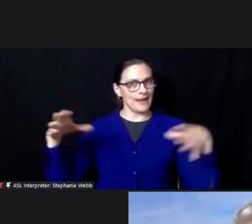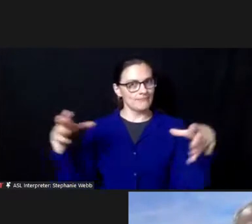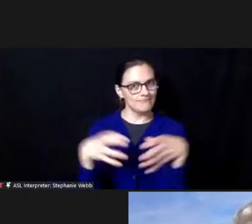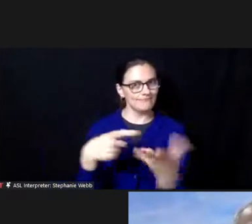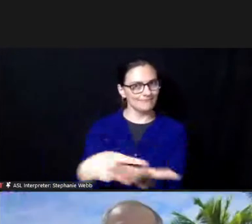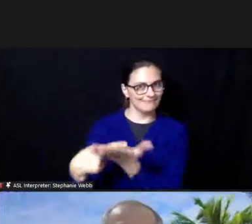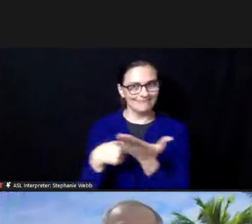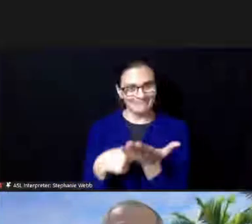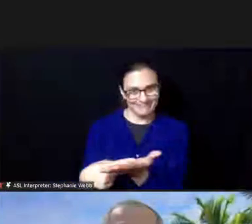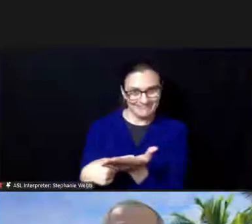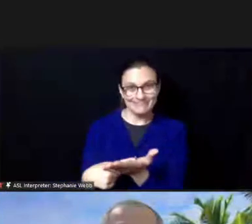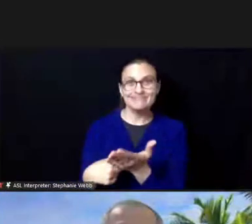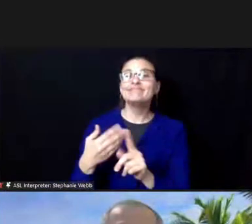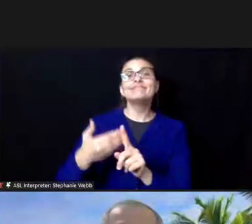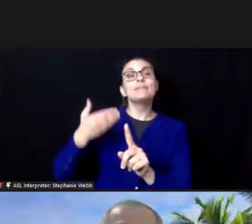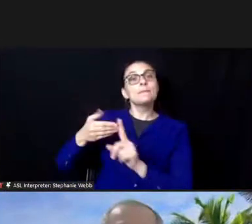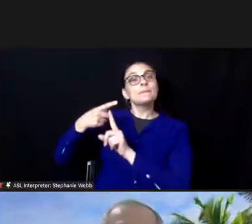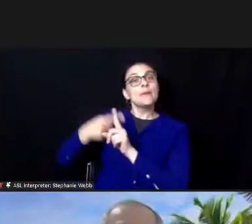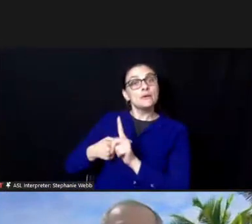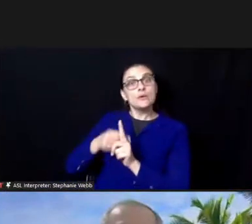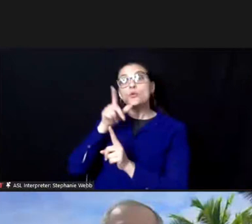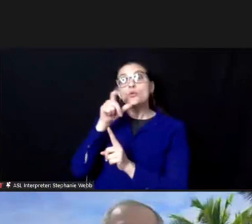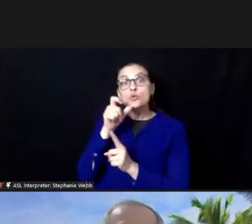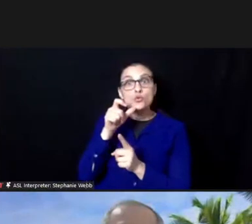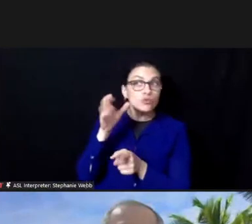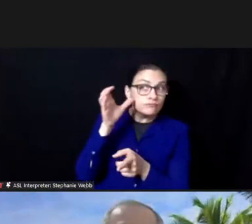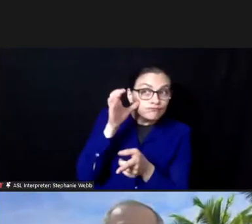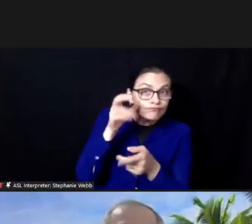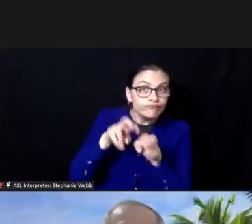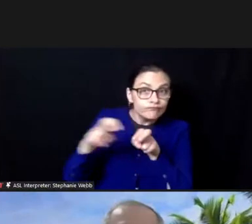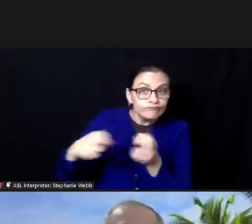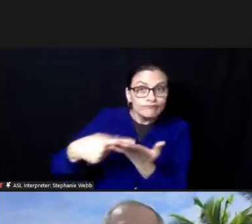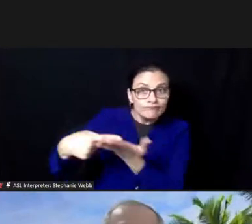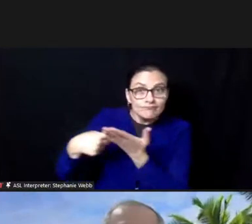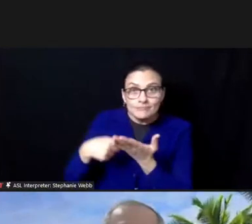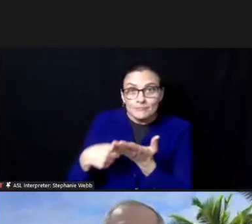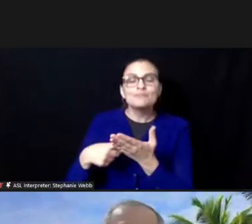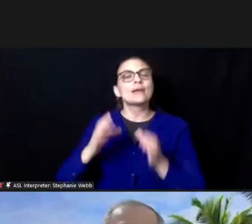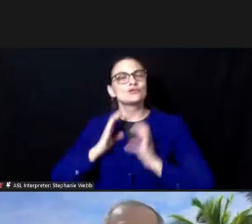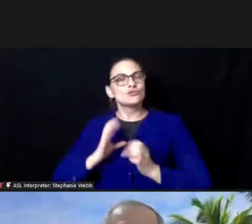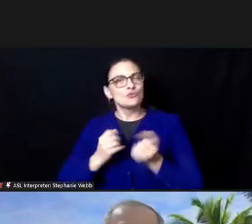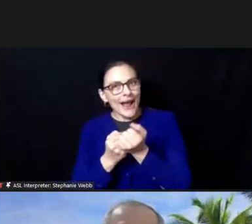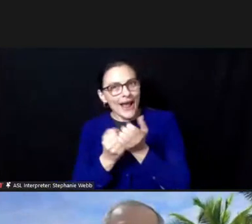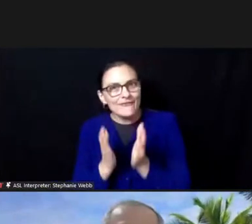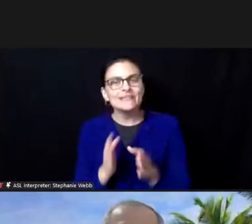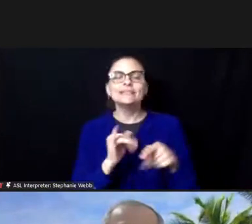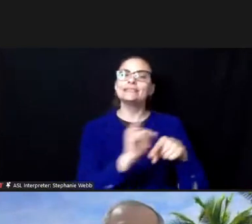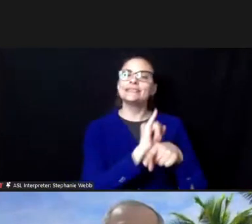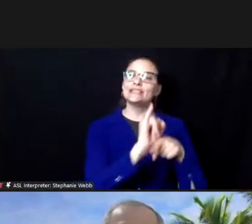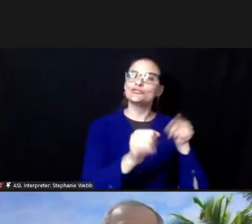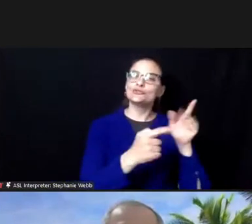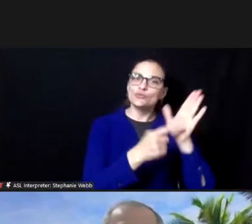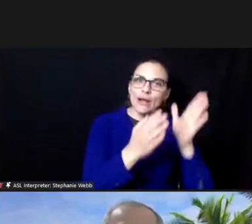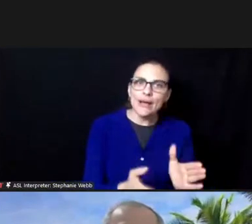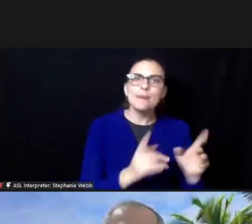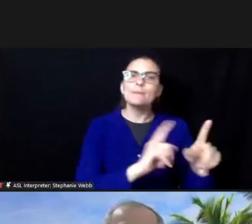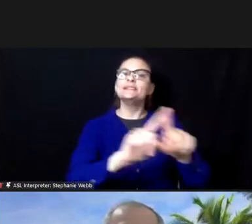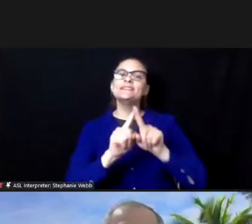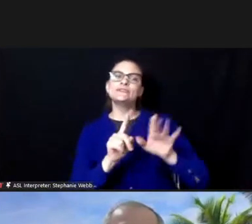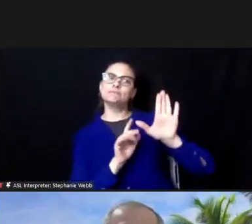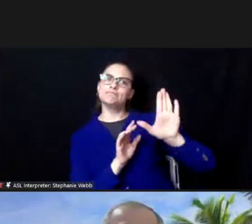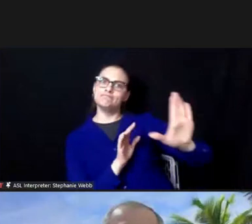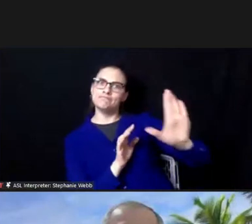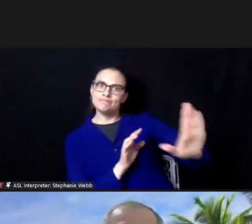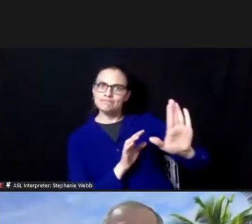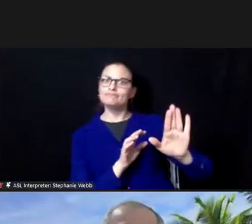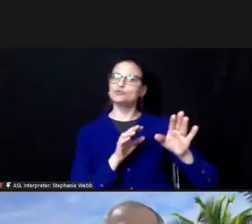from consumer advocates, industry representatives, and others on how providers are currently informing customers about their broadband offerings. And I invite